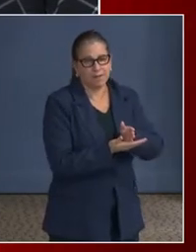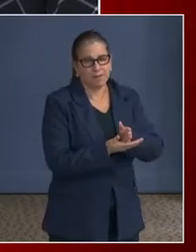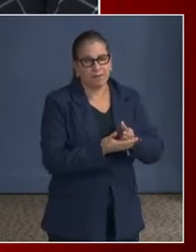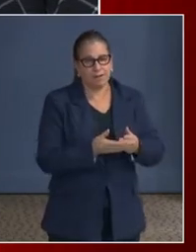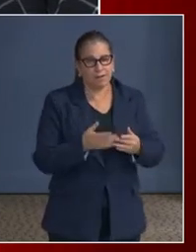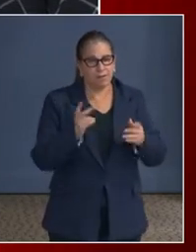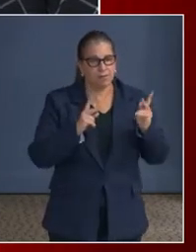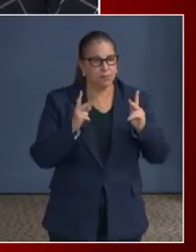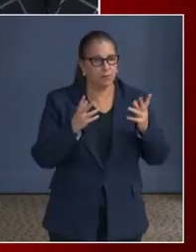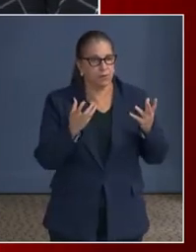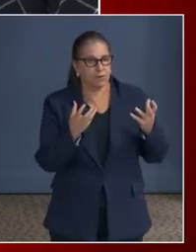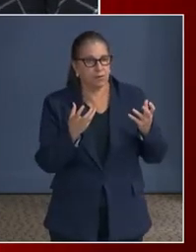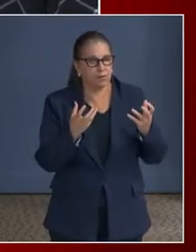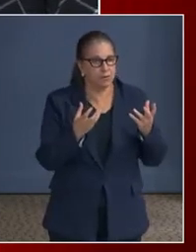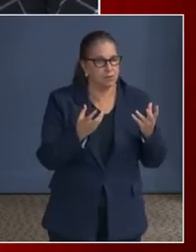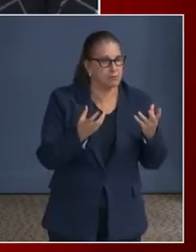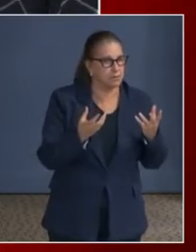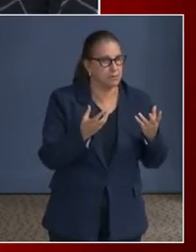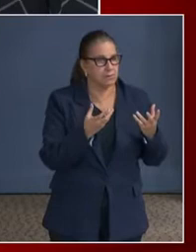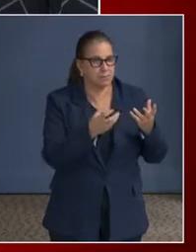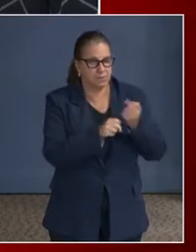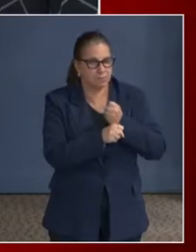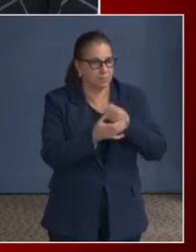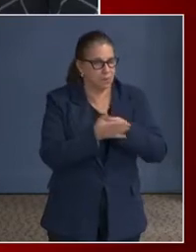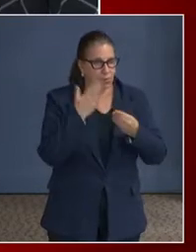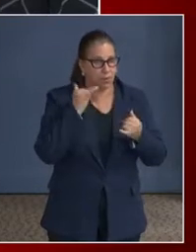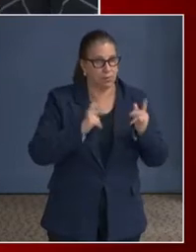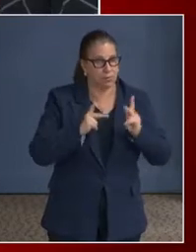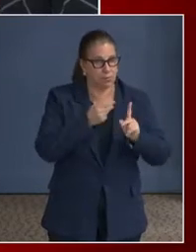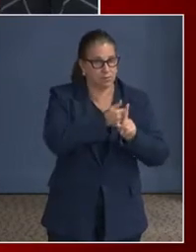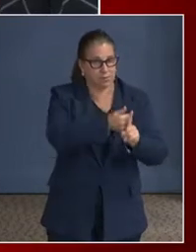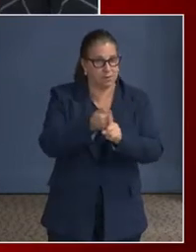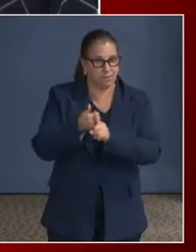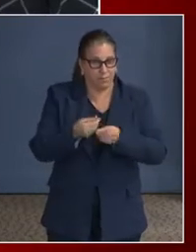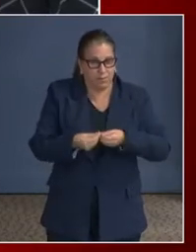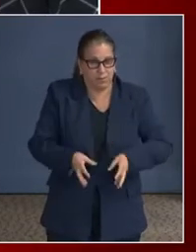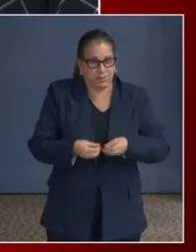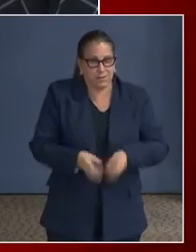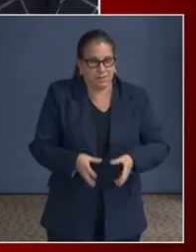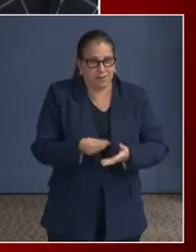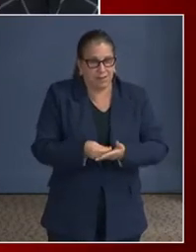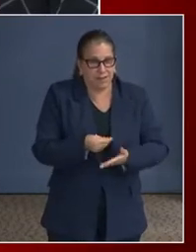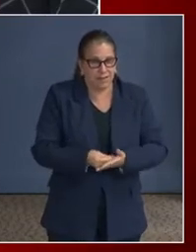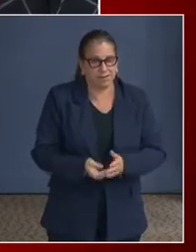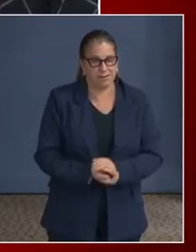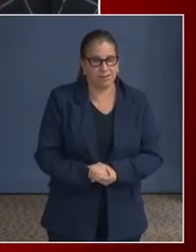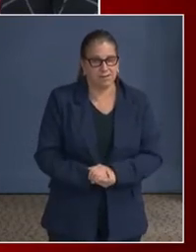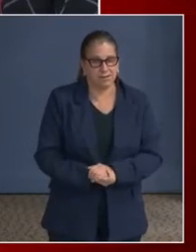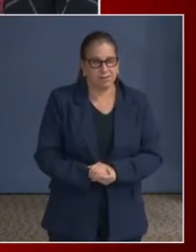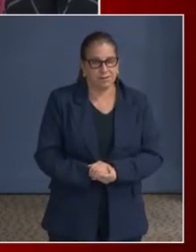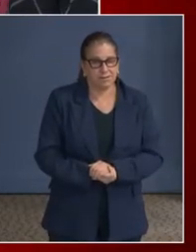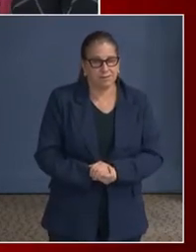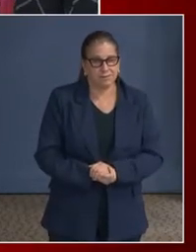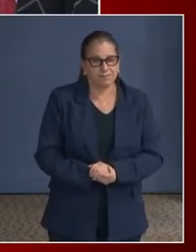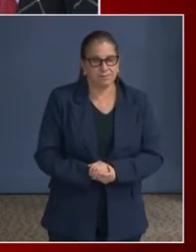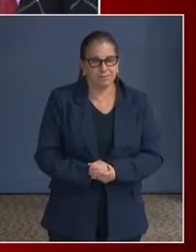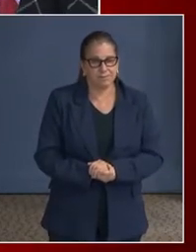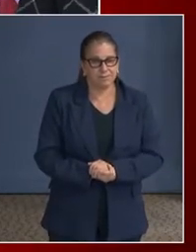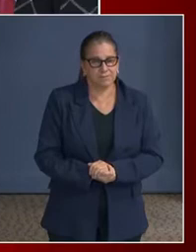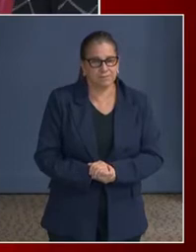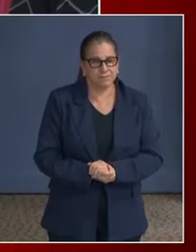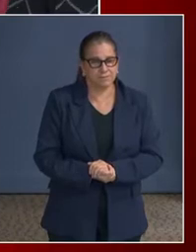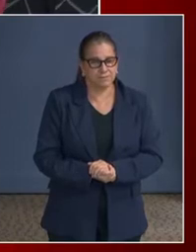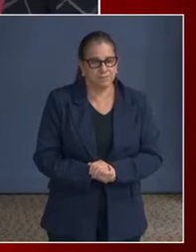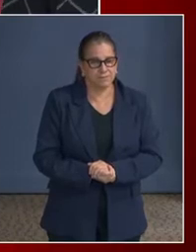anticipating that program will reach that $44 billion threshold. We don't know when it's going to do that,